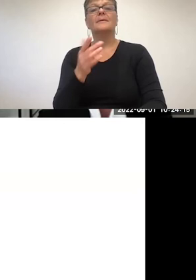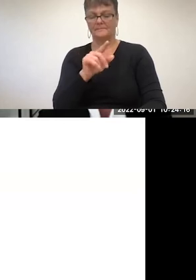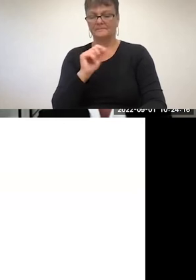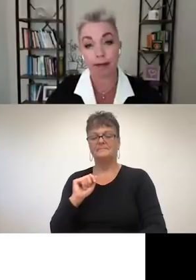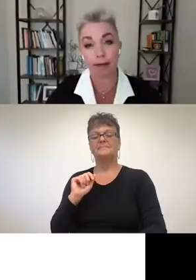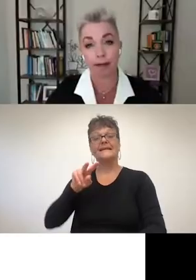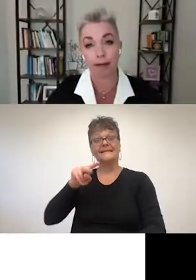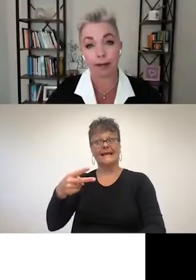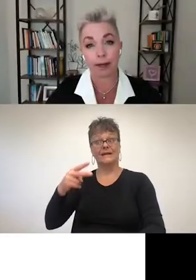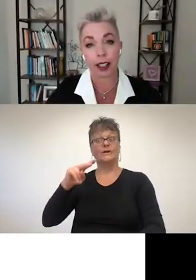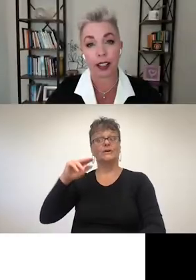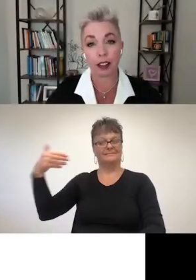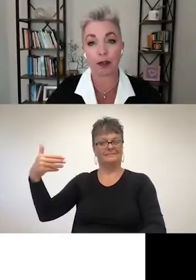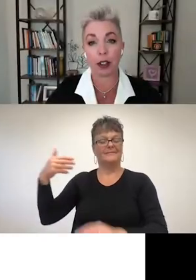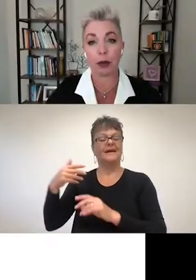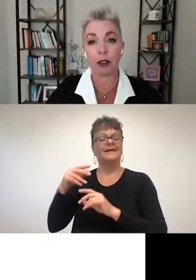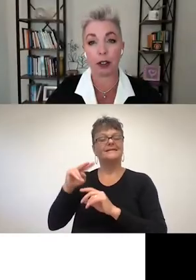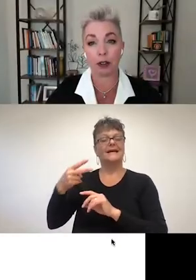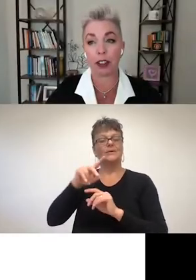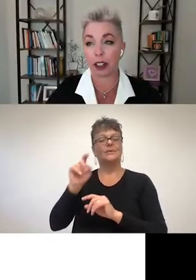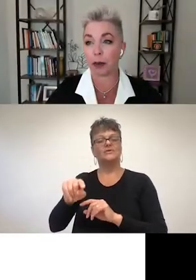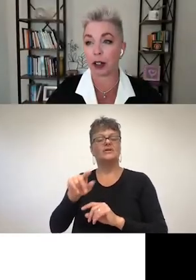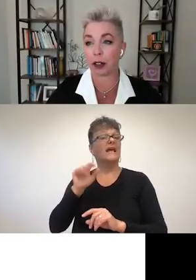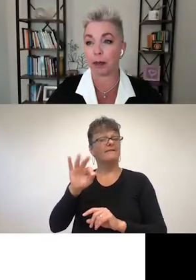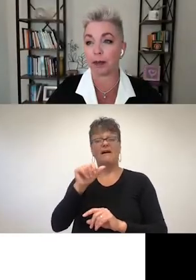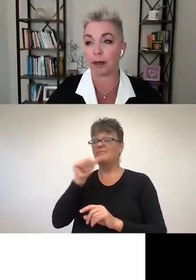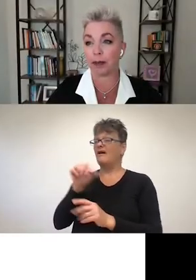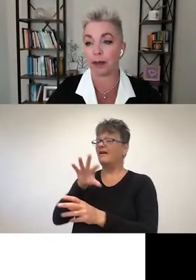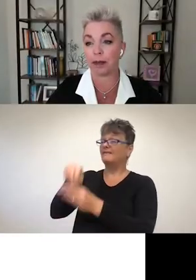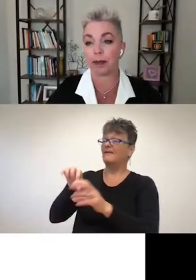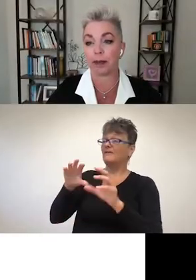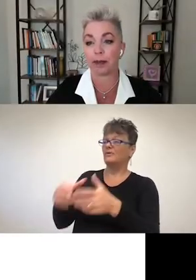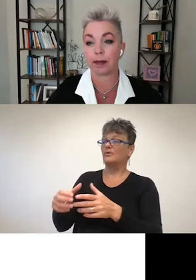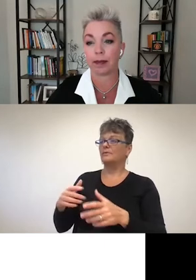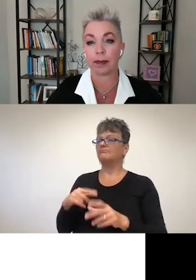when you aren't? How does it feel when you don't feel like you're part of the group?